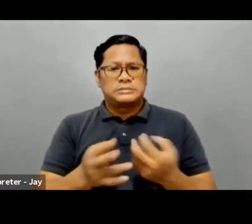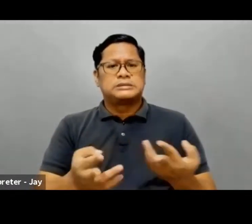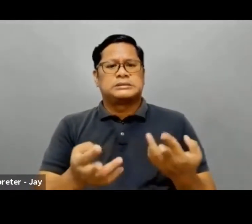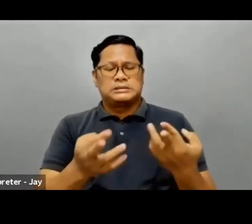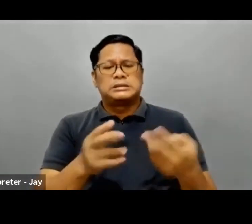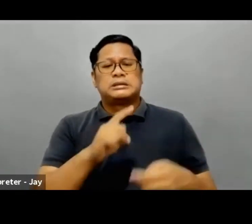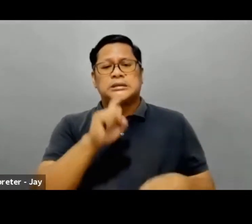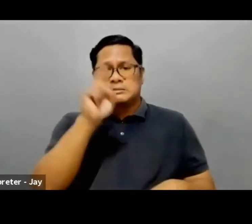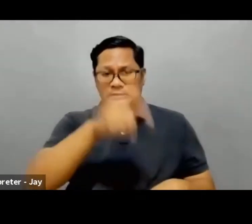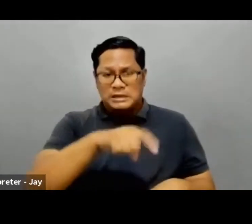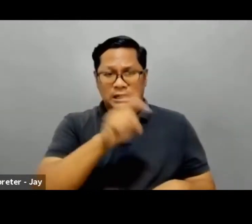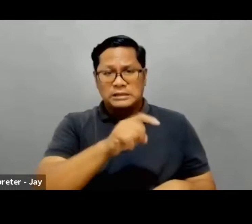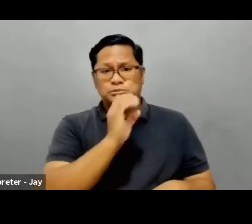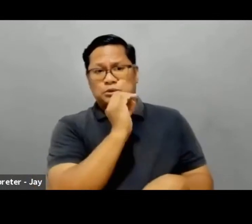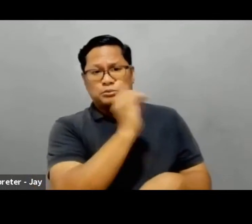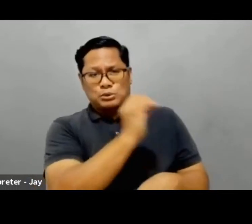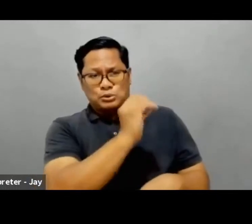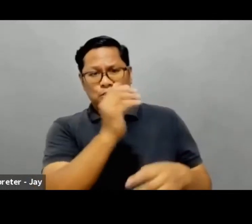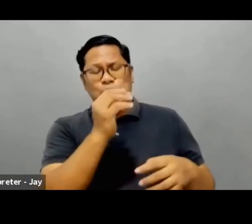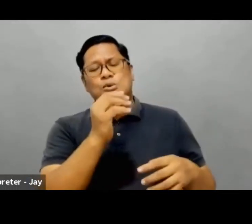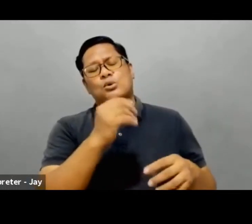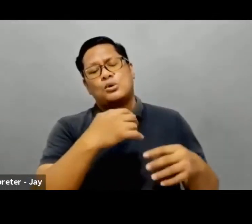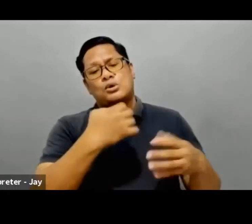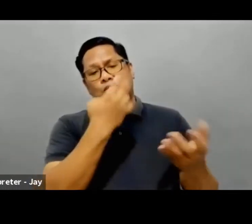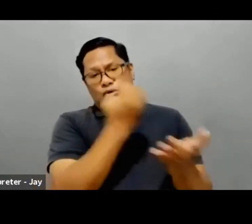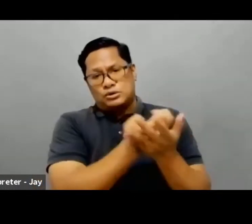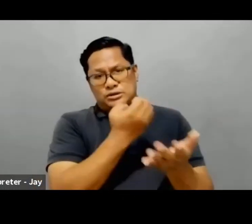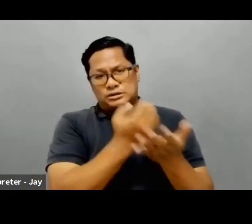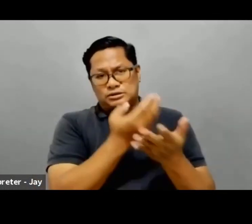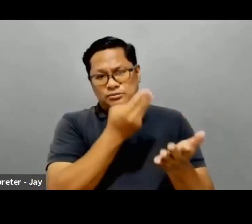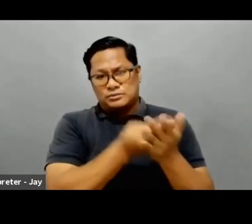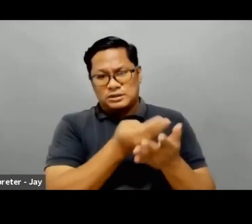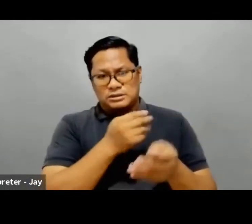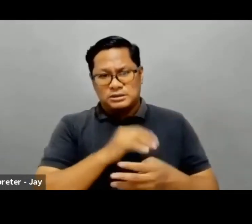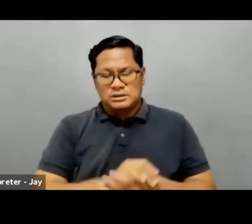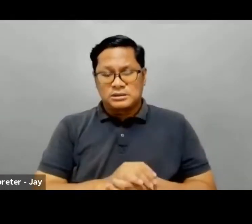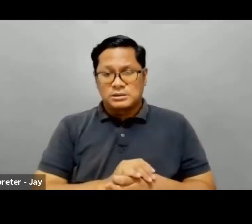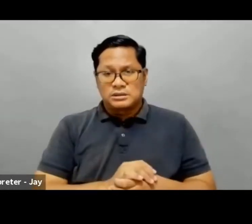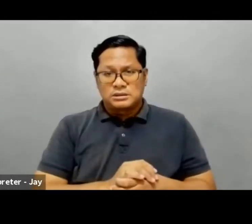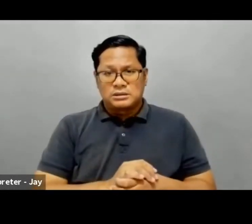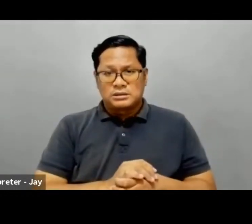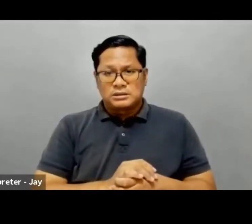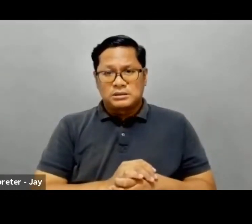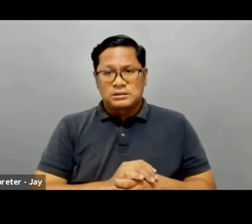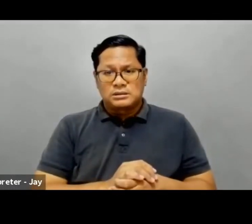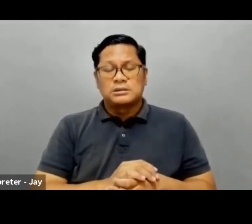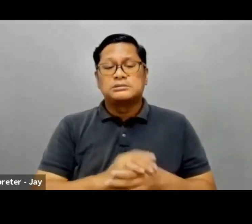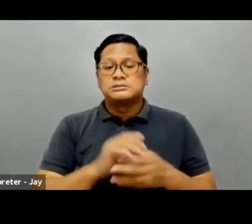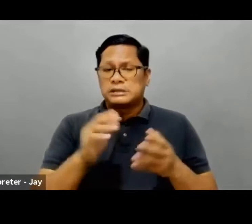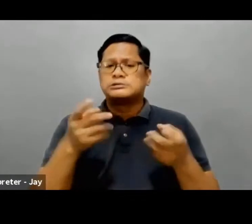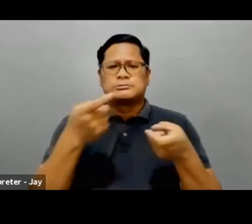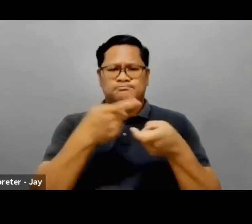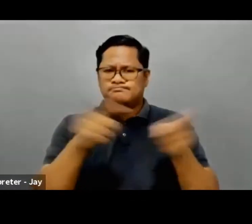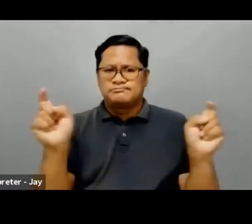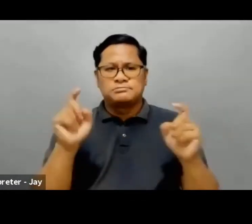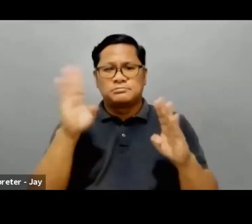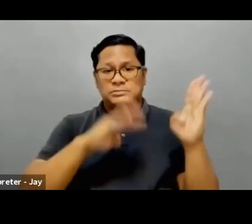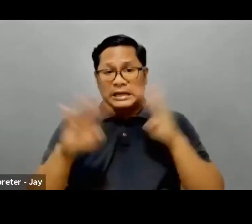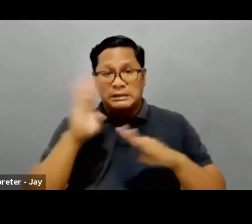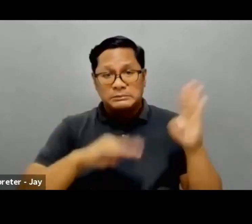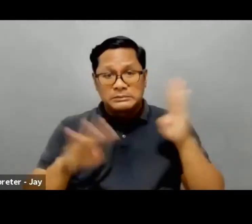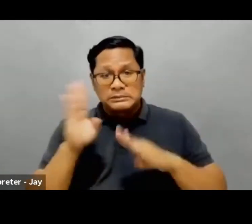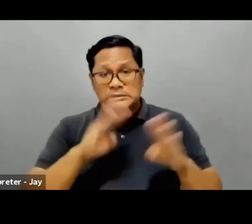to earn their own money. Sa Bayan. At yun ang naging malaking problema